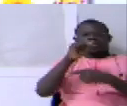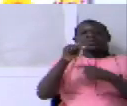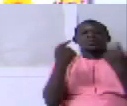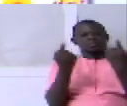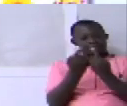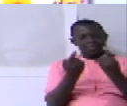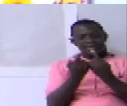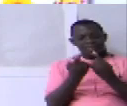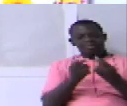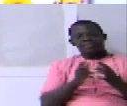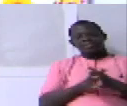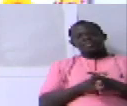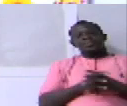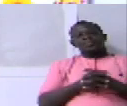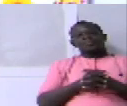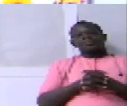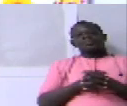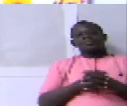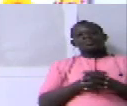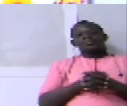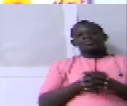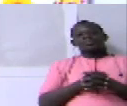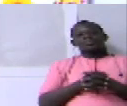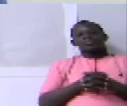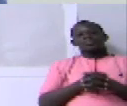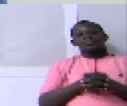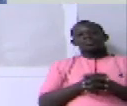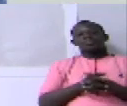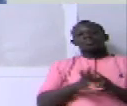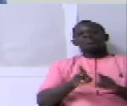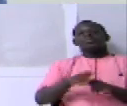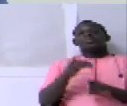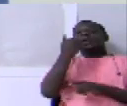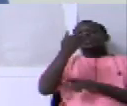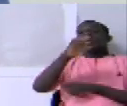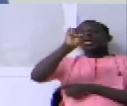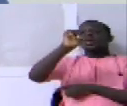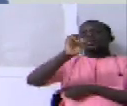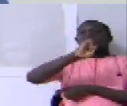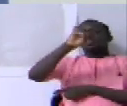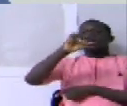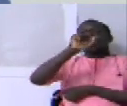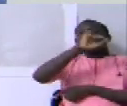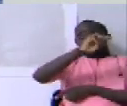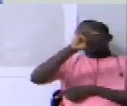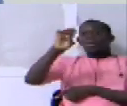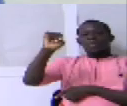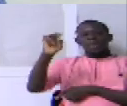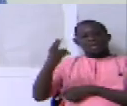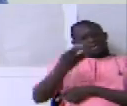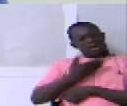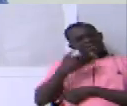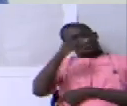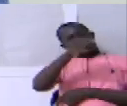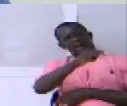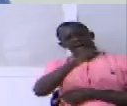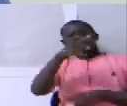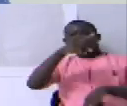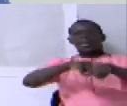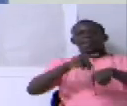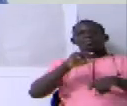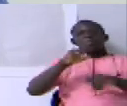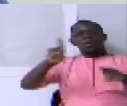bari nte fango mamabe ato wo fotale. Was Ijame present during that incident?